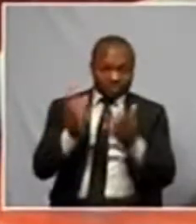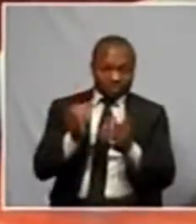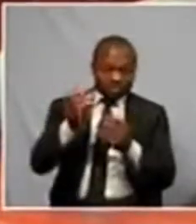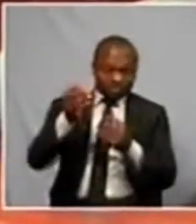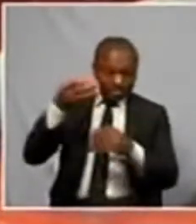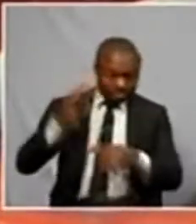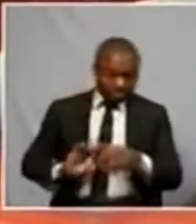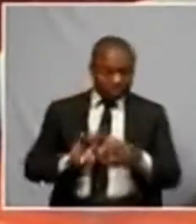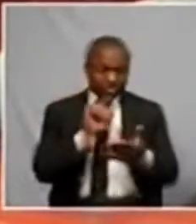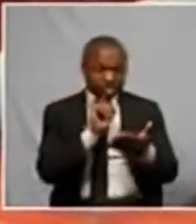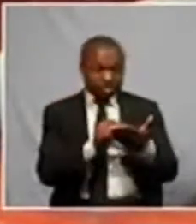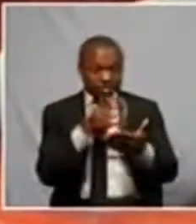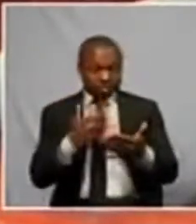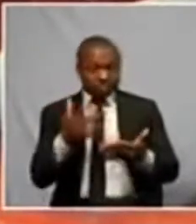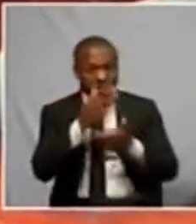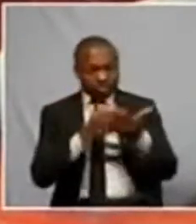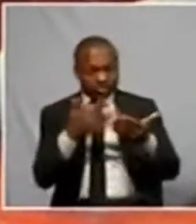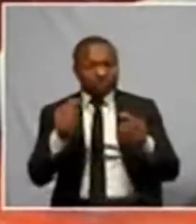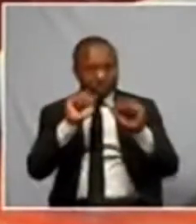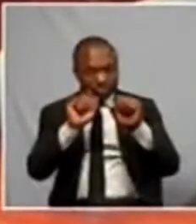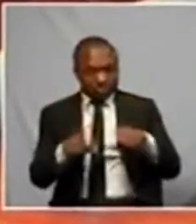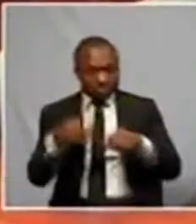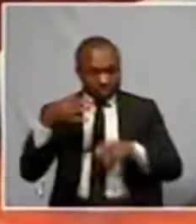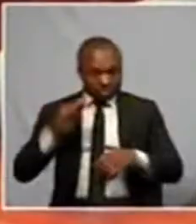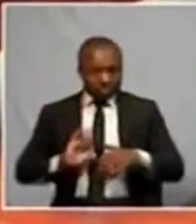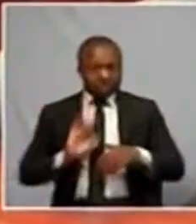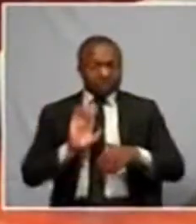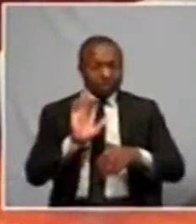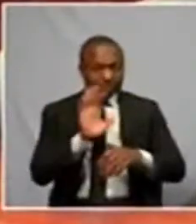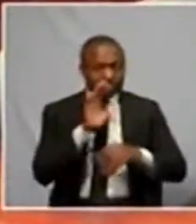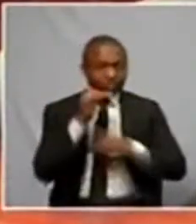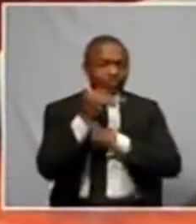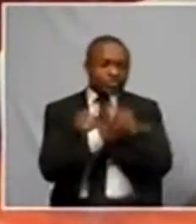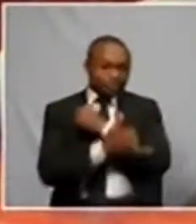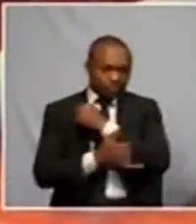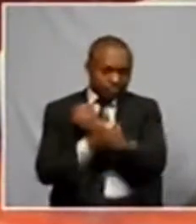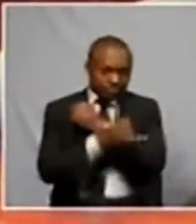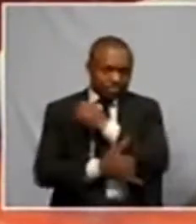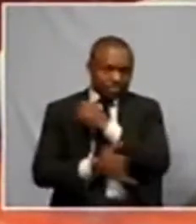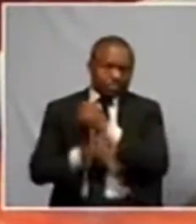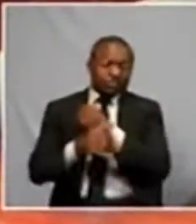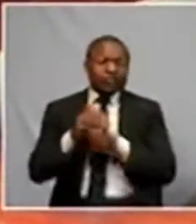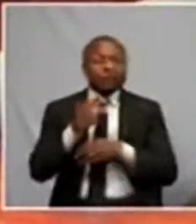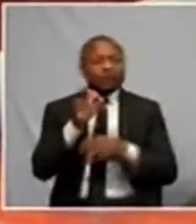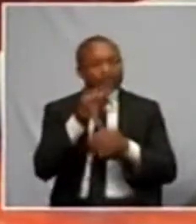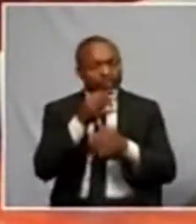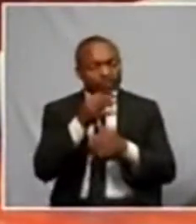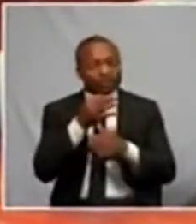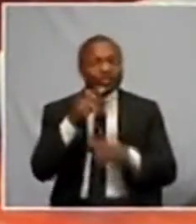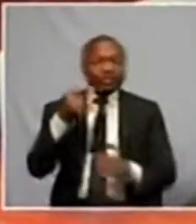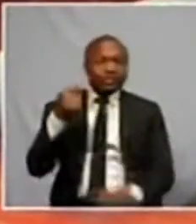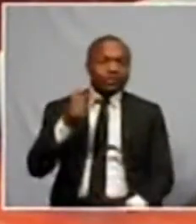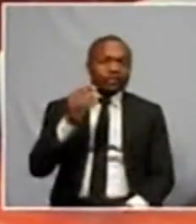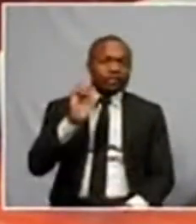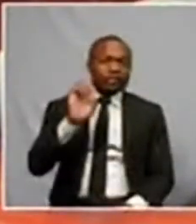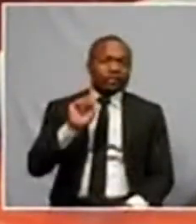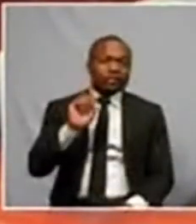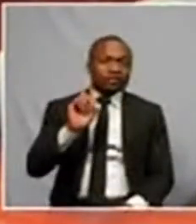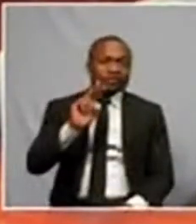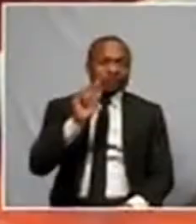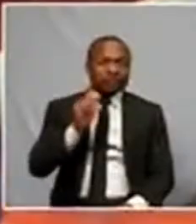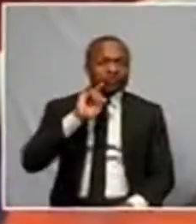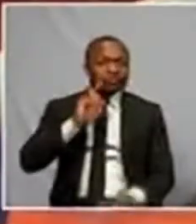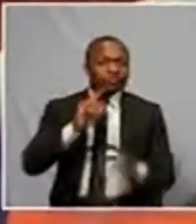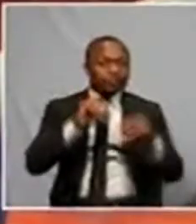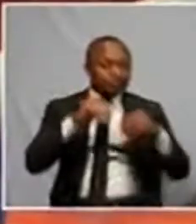cake something that can be of benefit to the country. So the mission in Geneva would have to be given strict